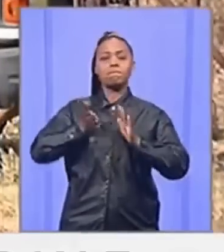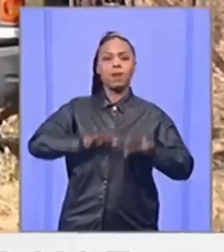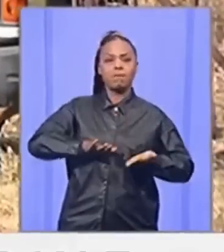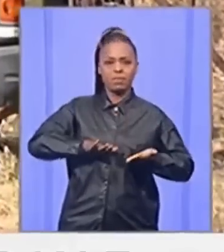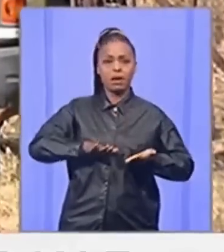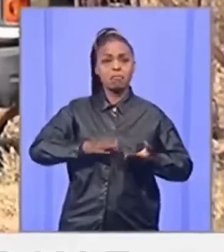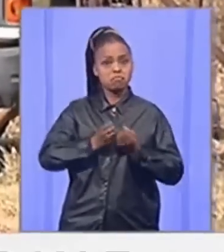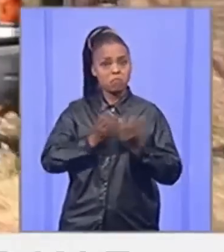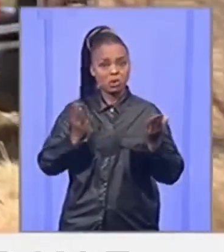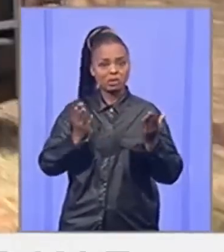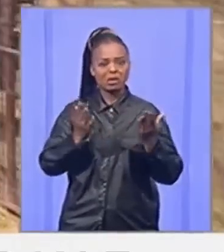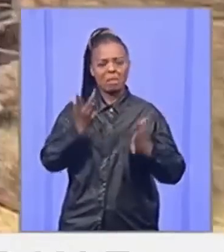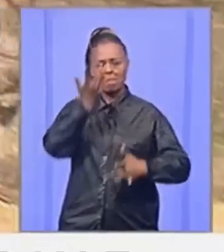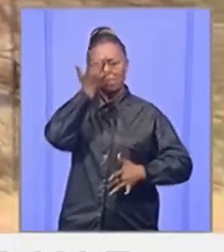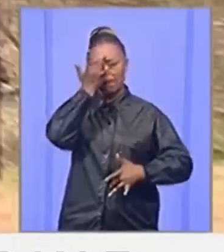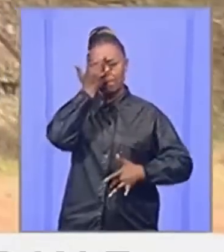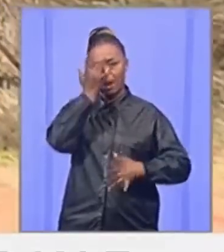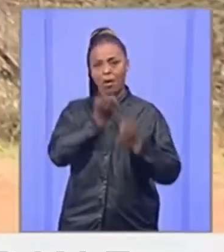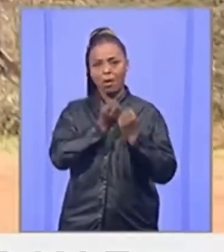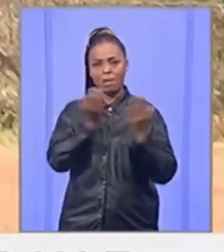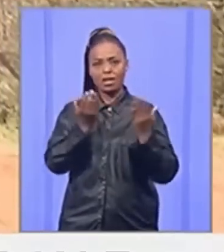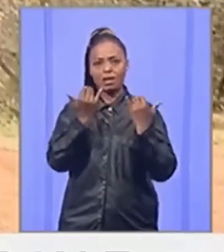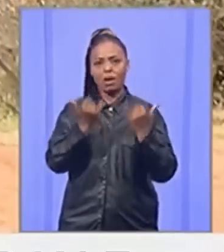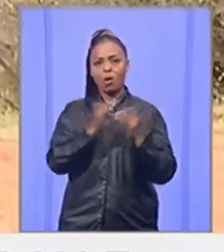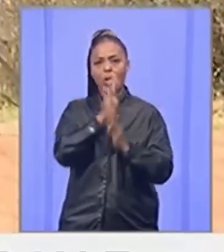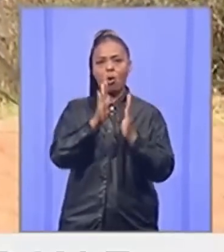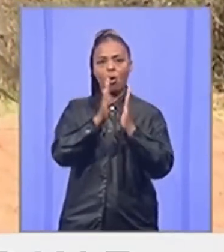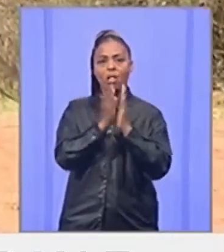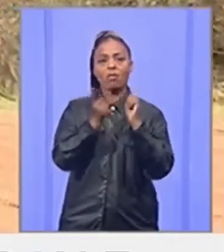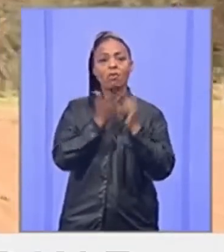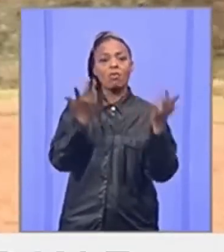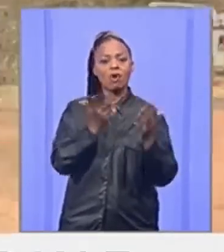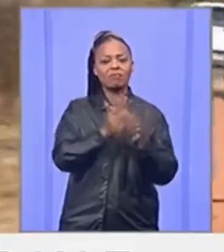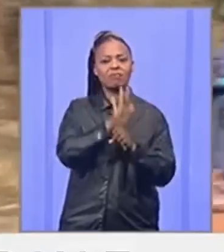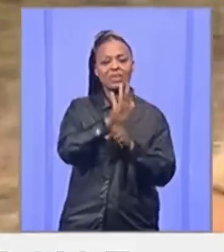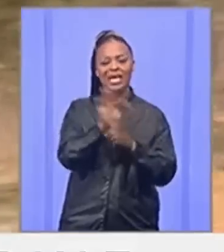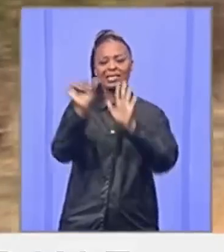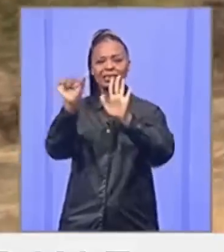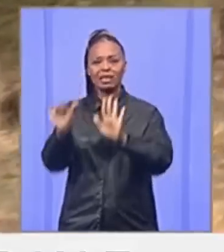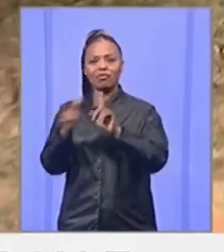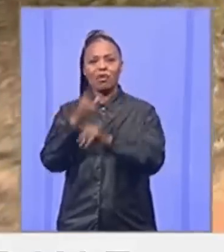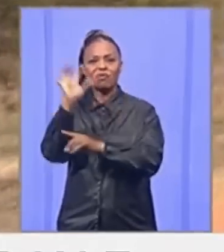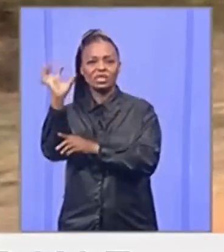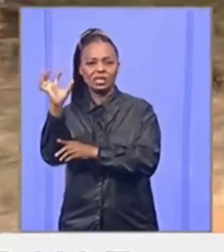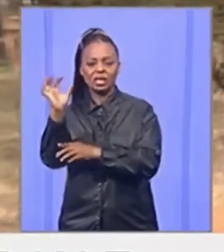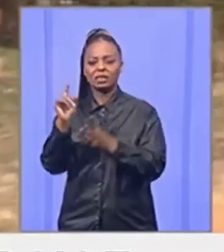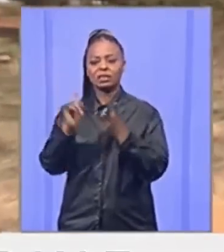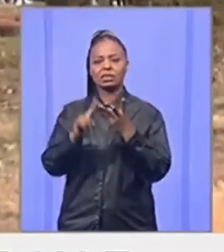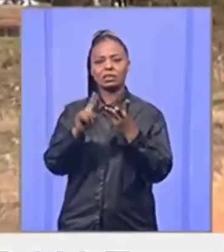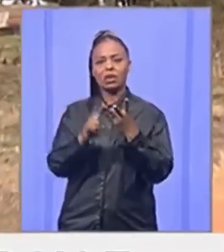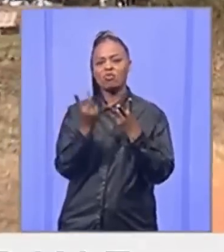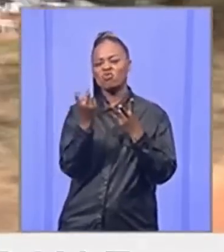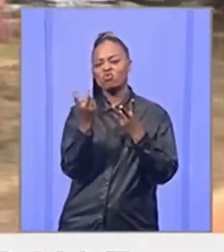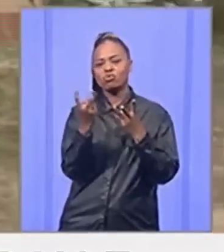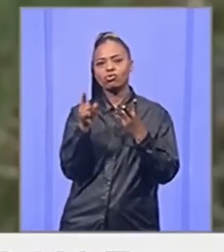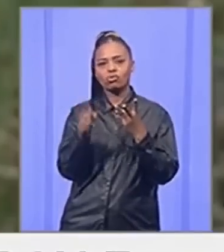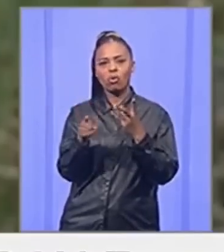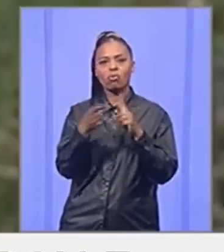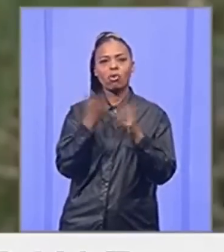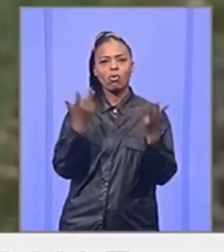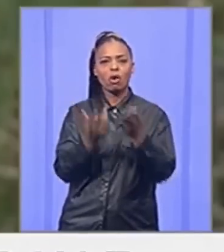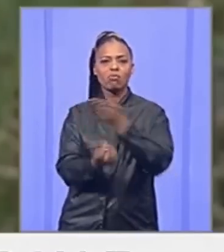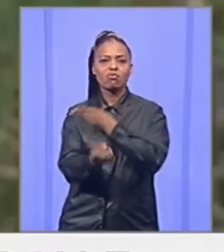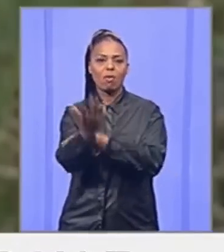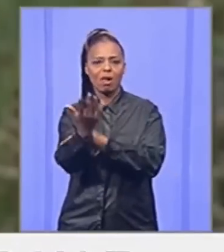batšwa sehlabelo ba 35 ba tšwa Gauteng ba tshela ba tšwa Free State mola ba babedi e le badudi